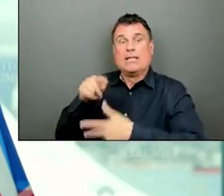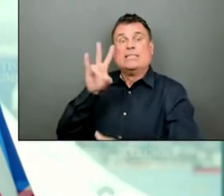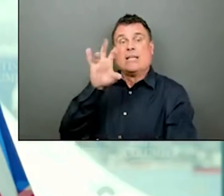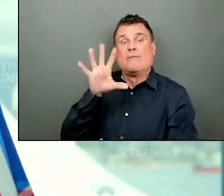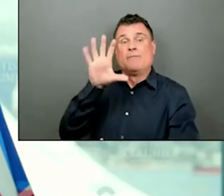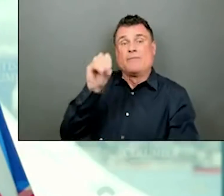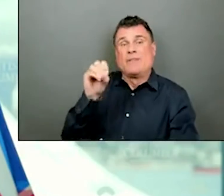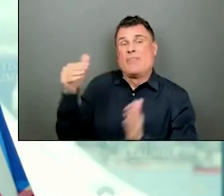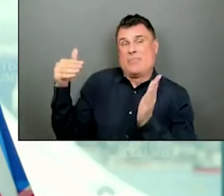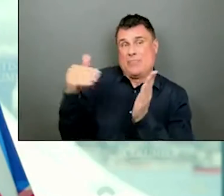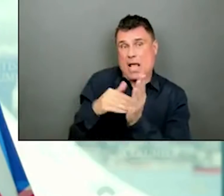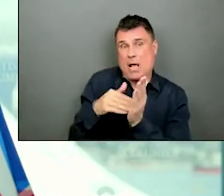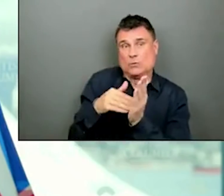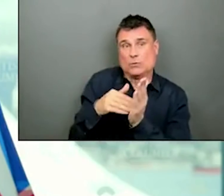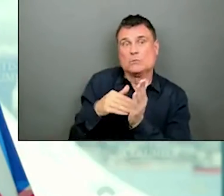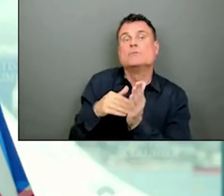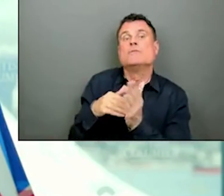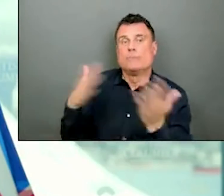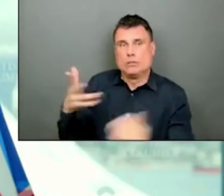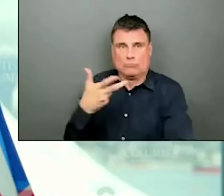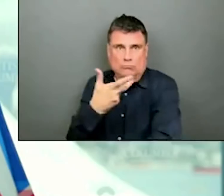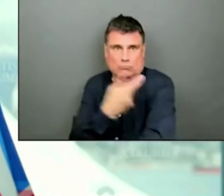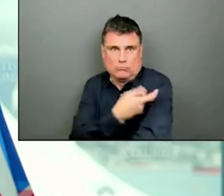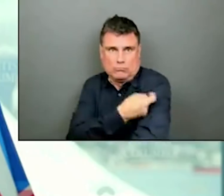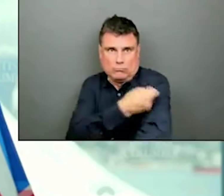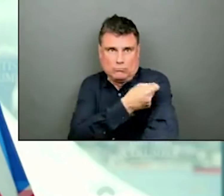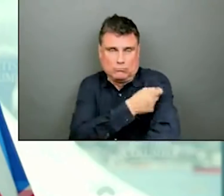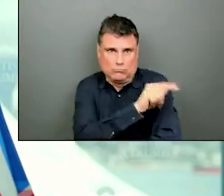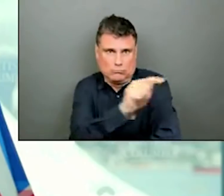750,052 of those doses have been administered, and the remaining